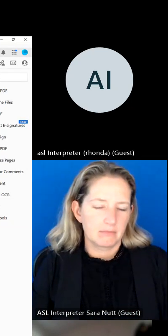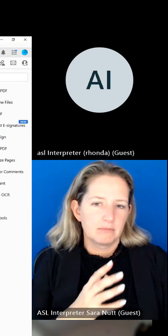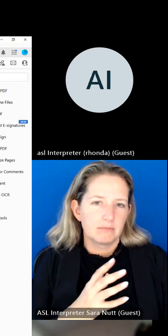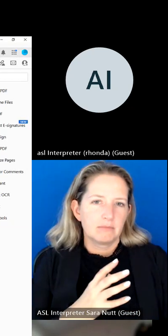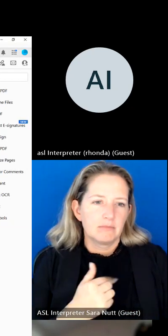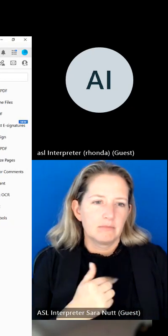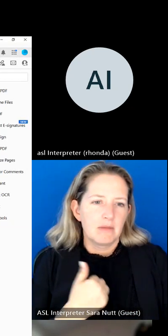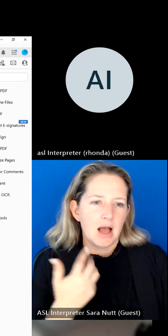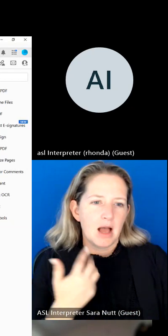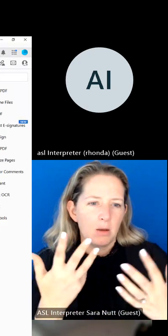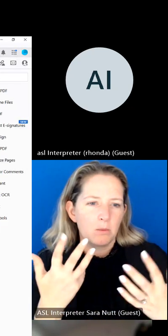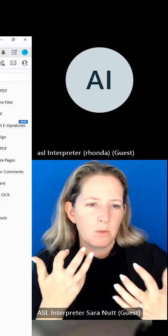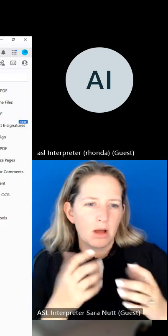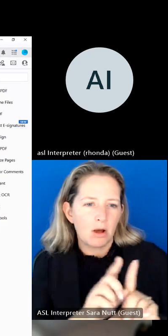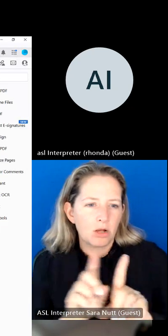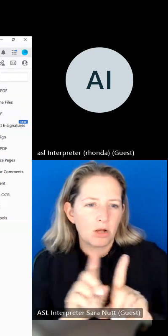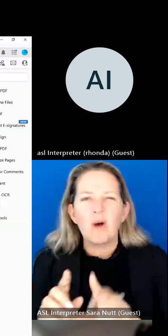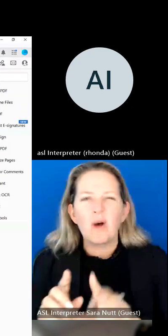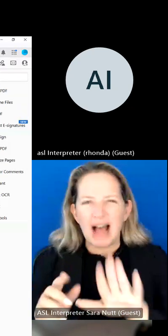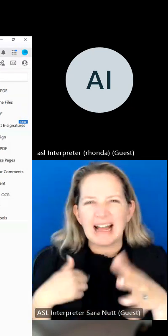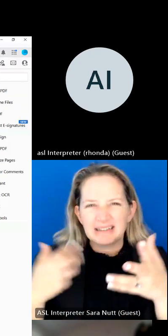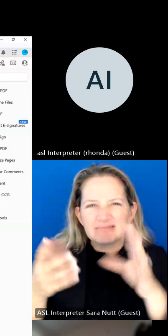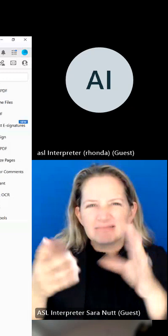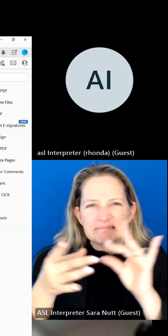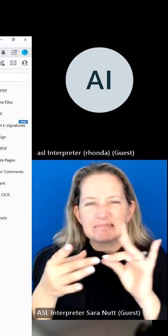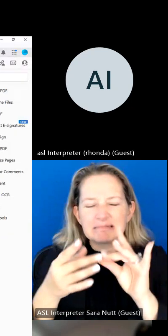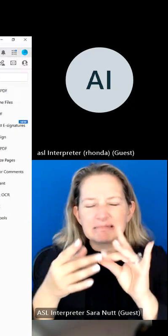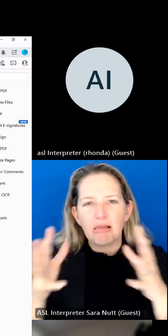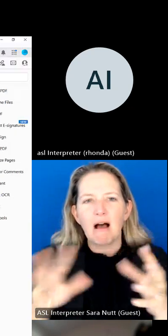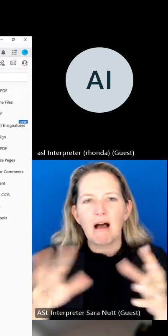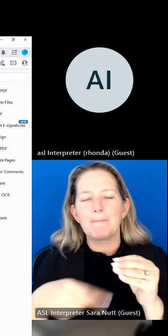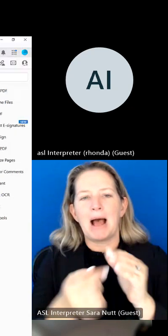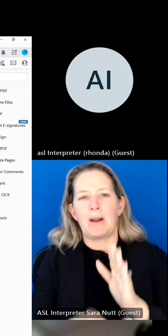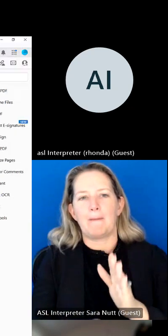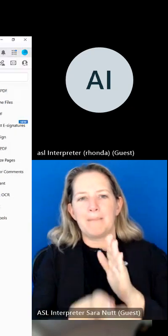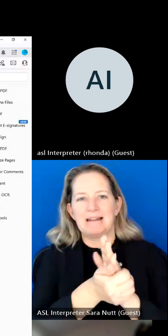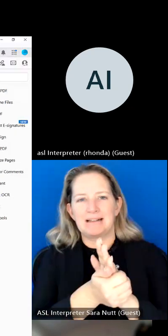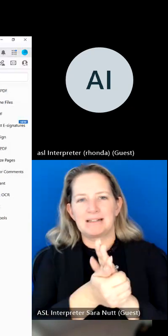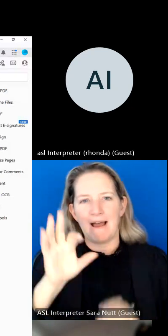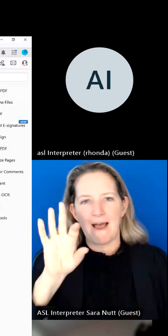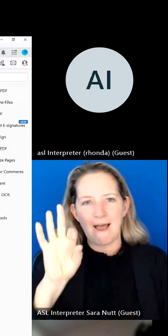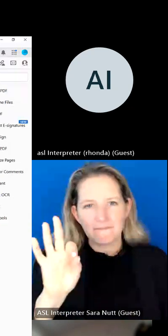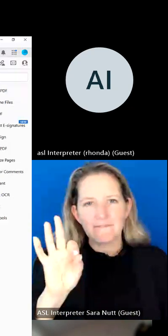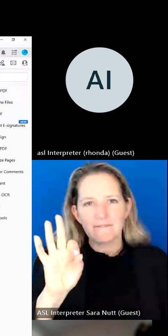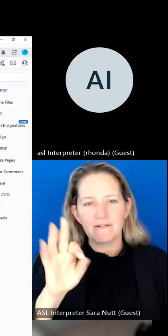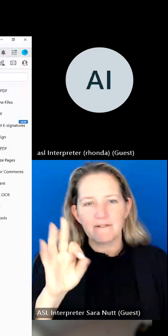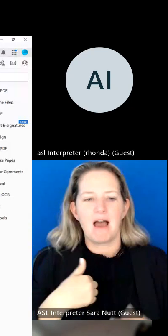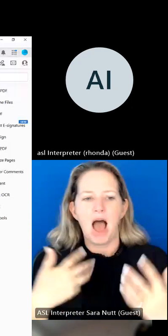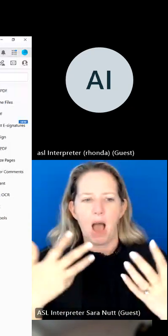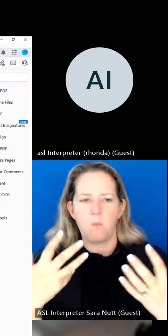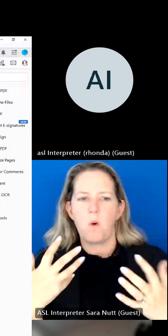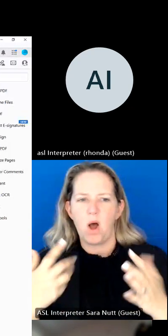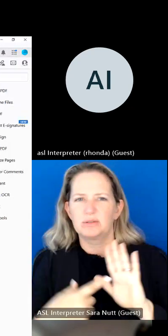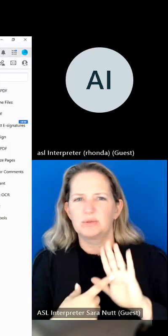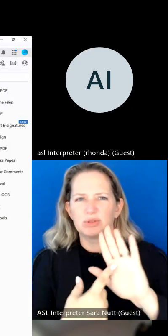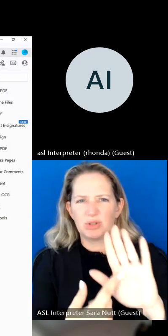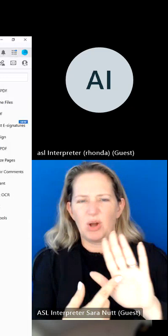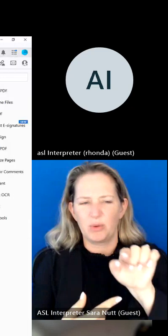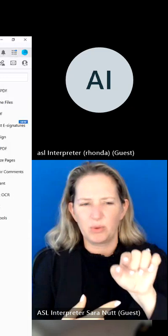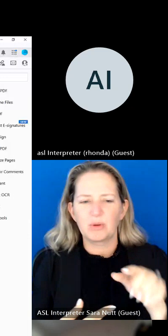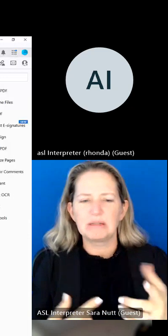been talking a lot about Appendix F. And so I wanted to actually take you there. Sorry, that's taking me a little bit to navigate, but I